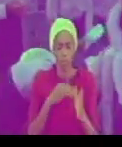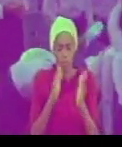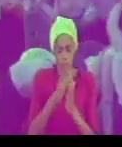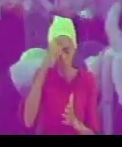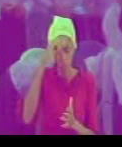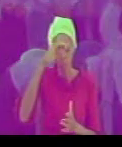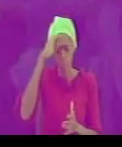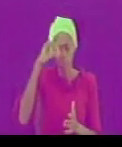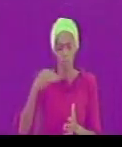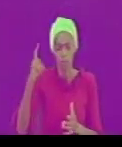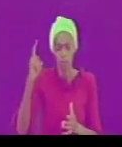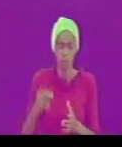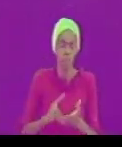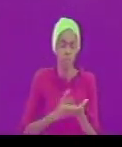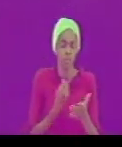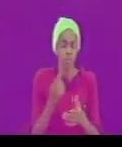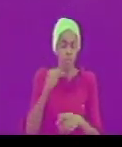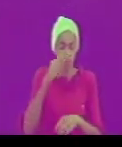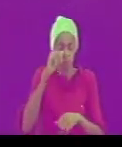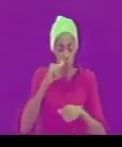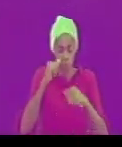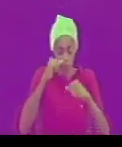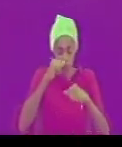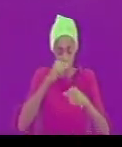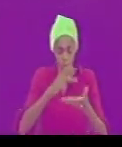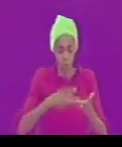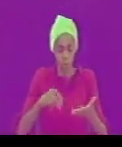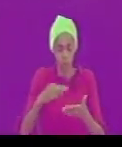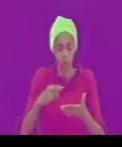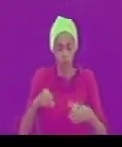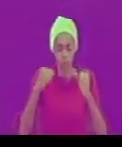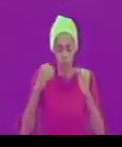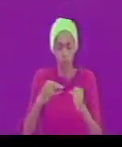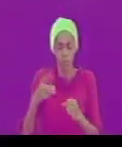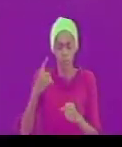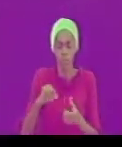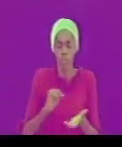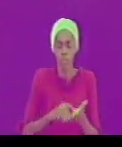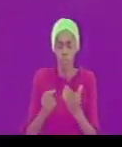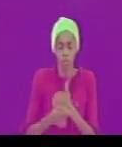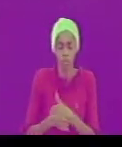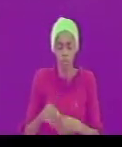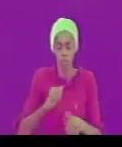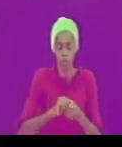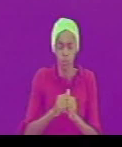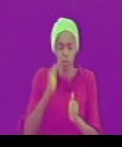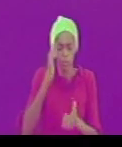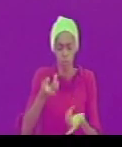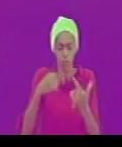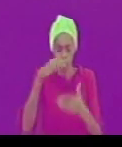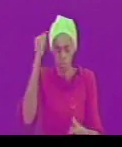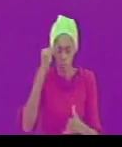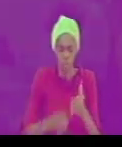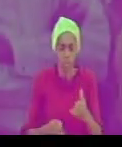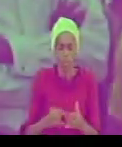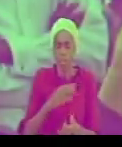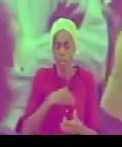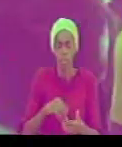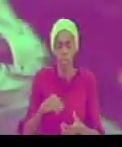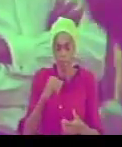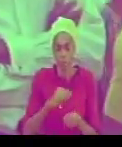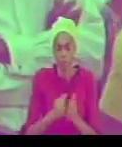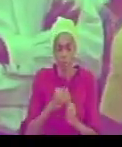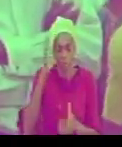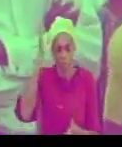end. Today deformity will be buried. Today infirmity will end in every life in the name of Jesus. Touch